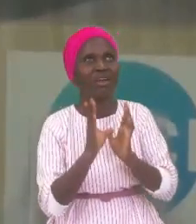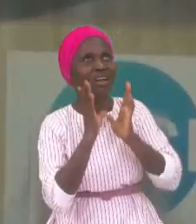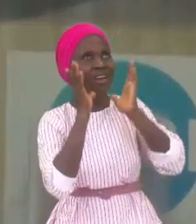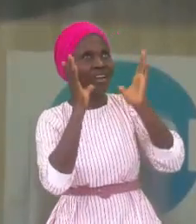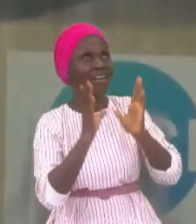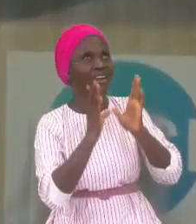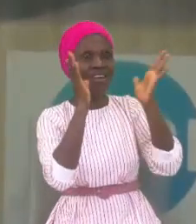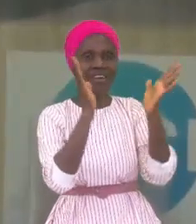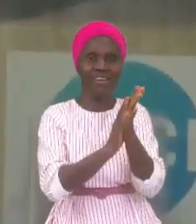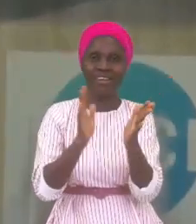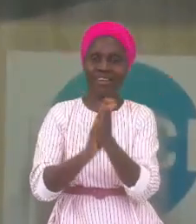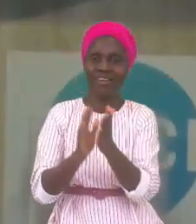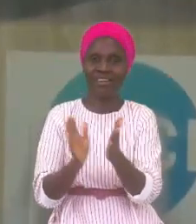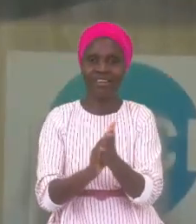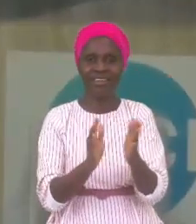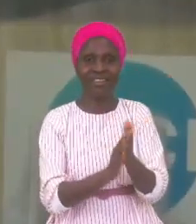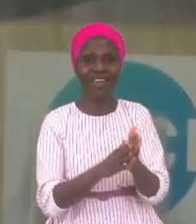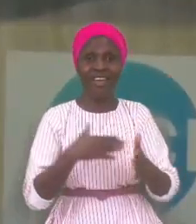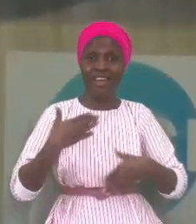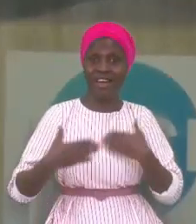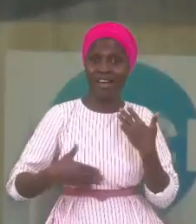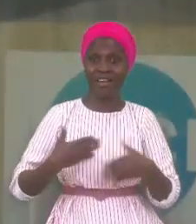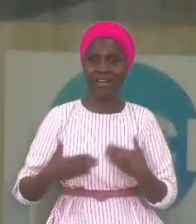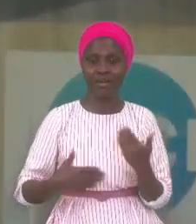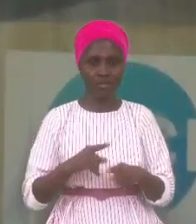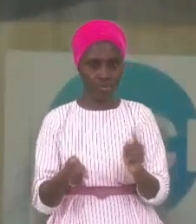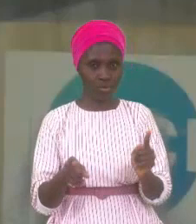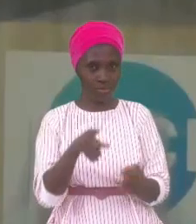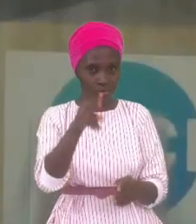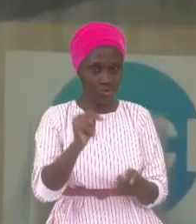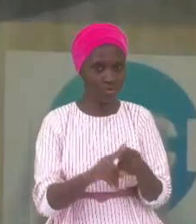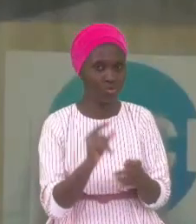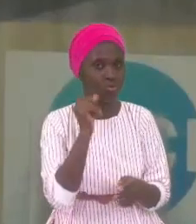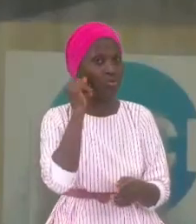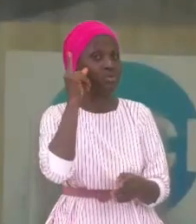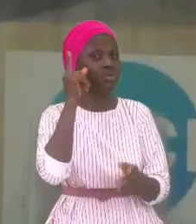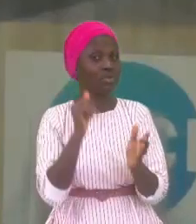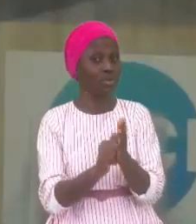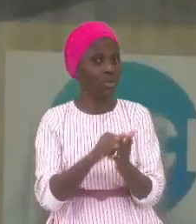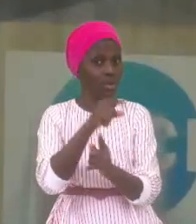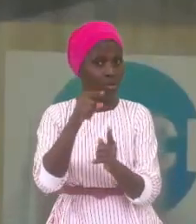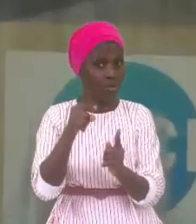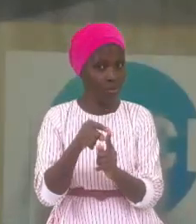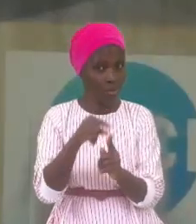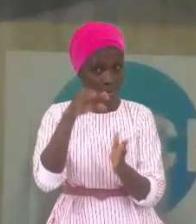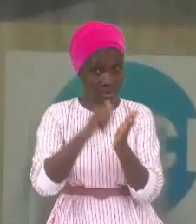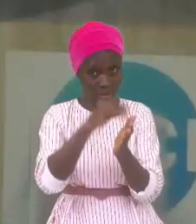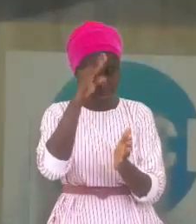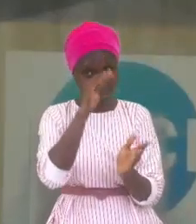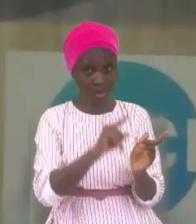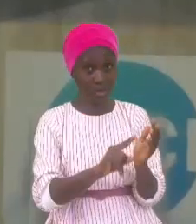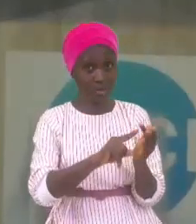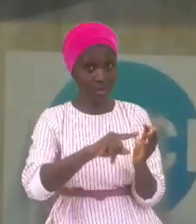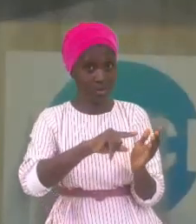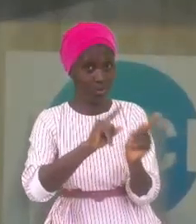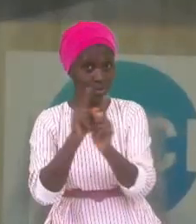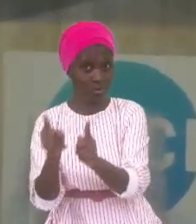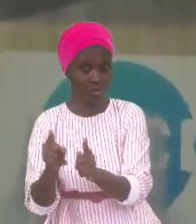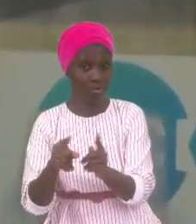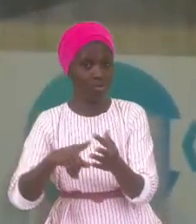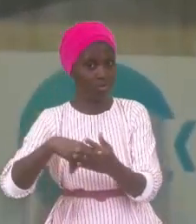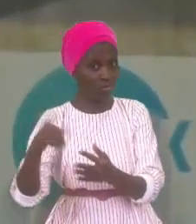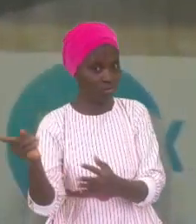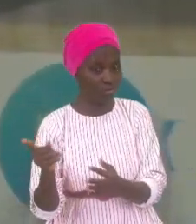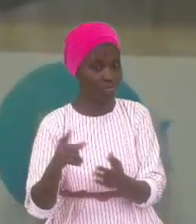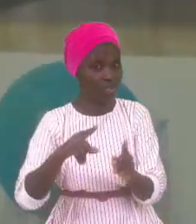their hands. They're excited. But you understand, when he's gone, they go. They cannot stay in the church, because